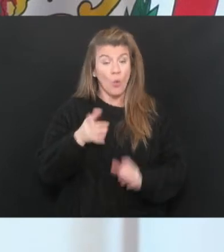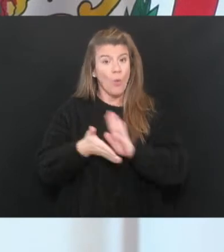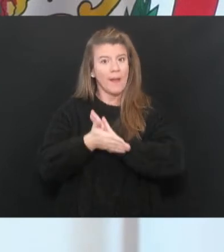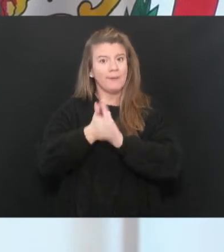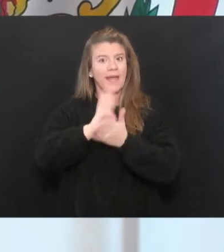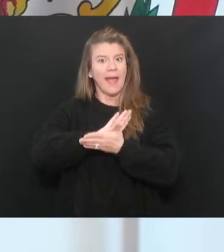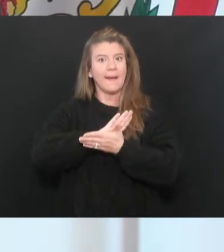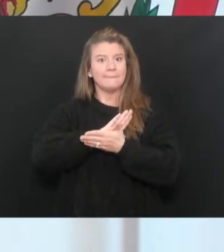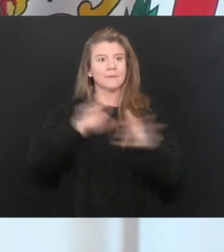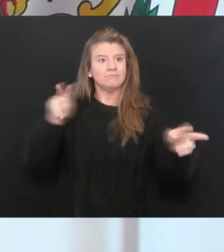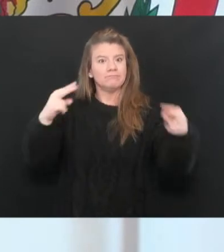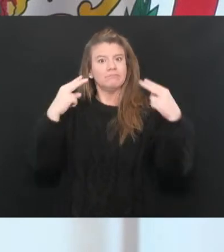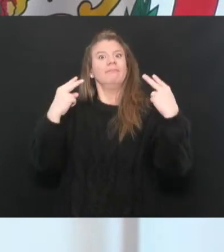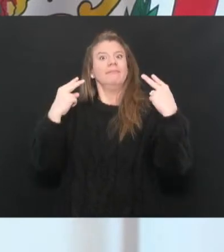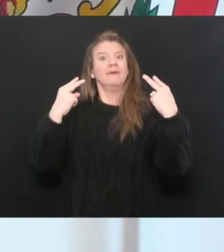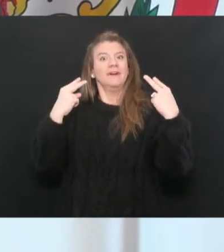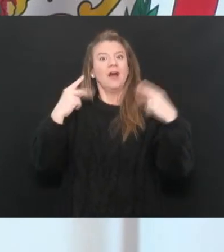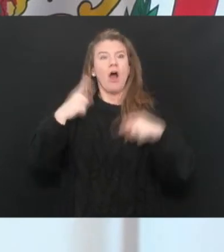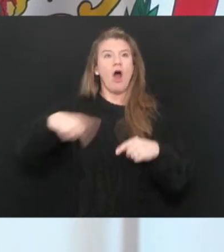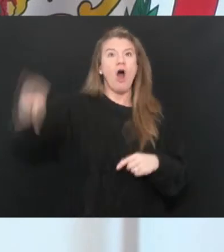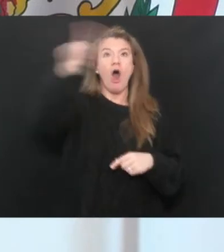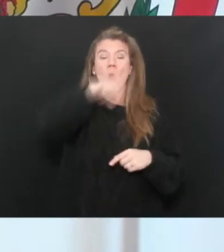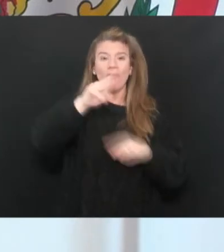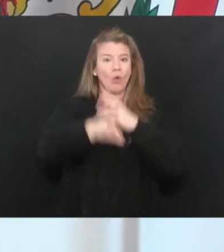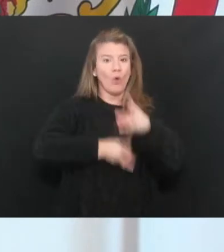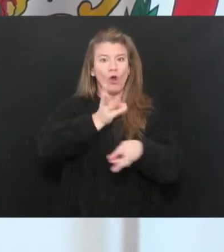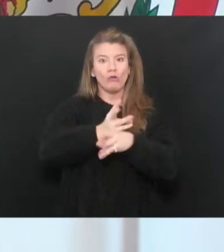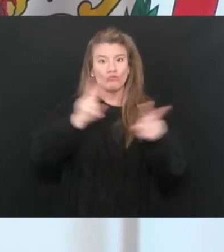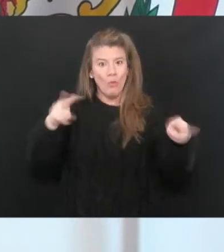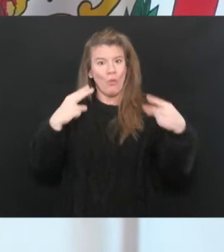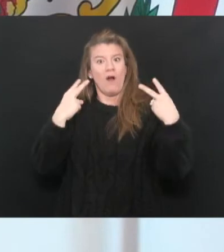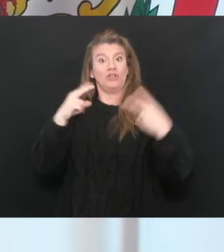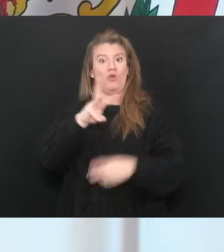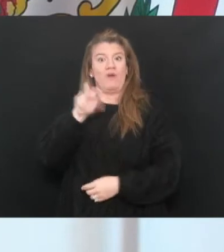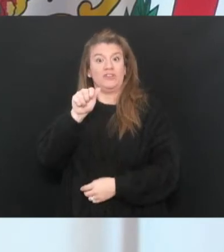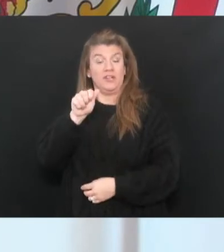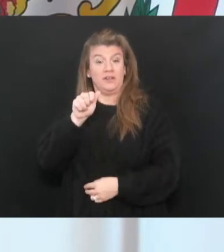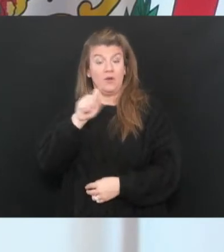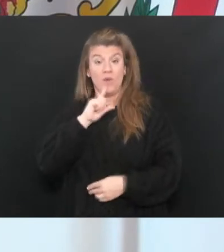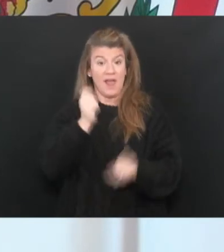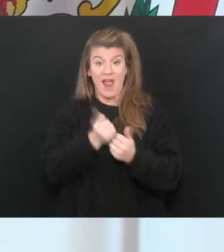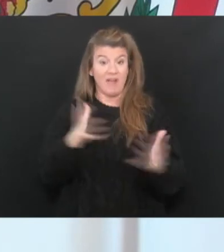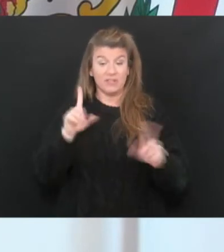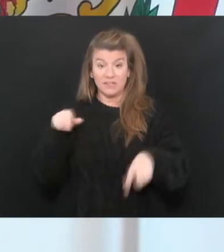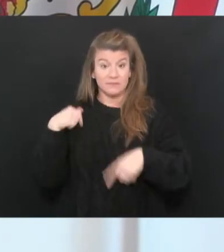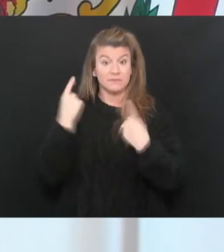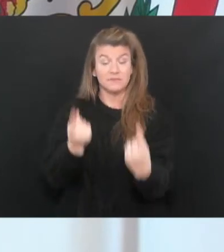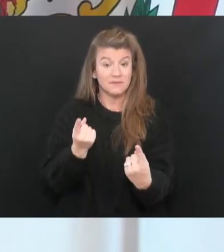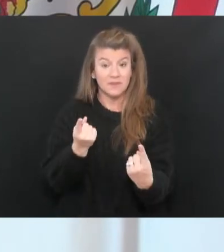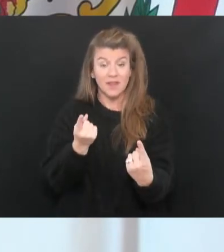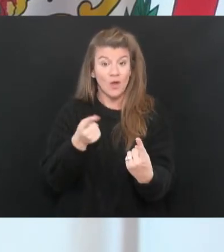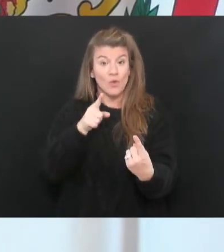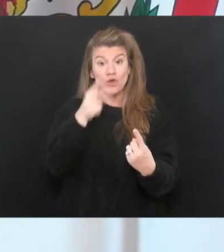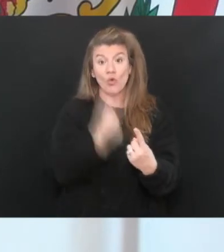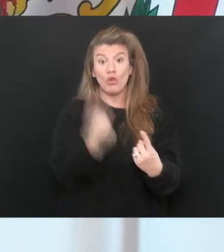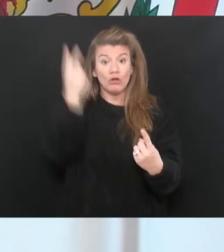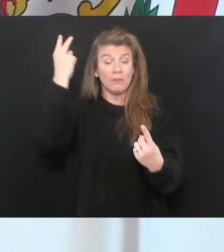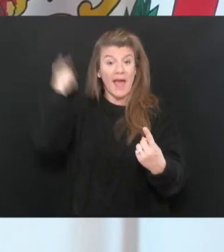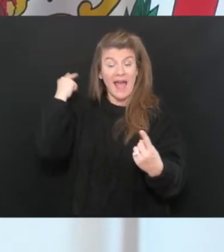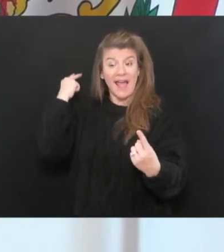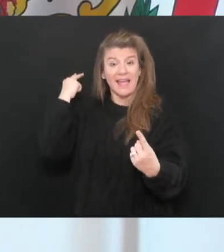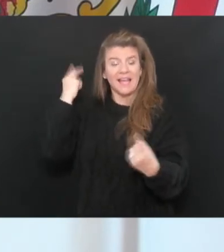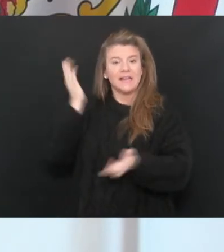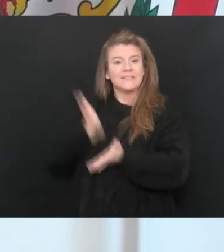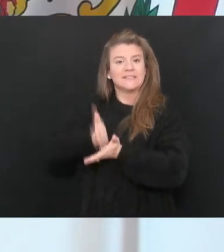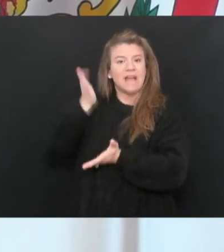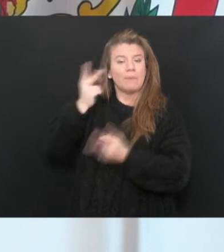envy of the globe all across everything we've done. going back to,